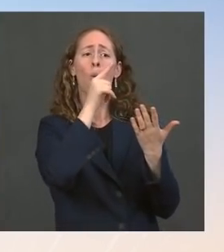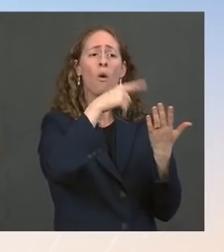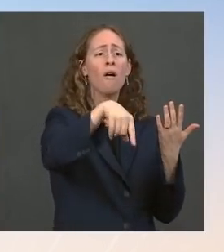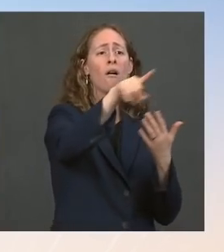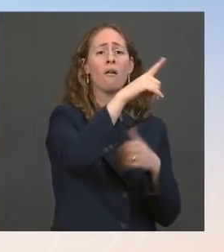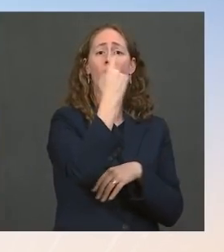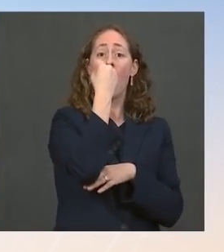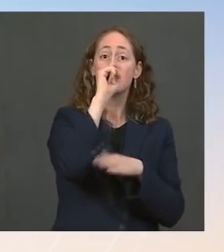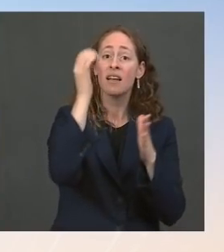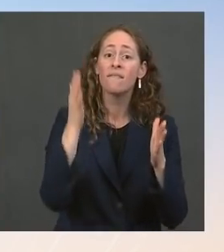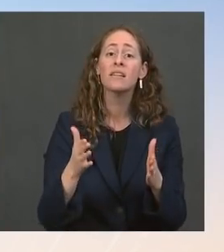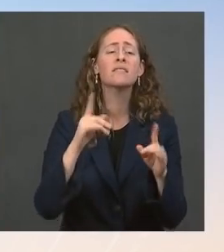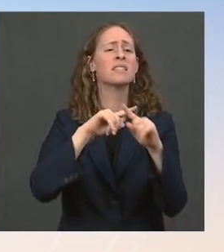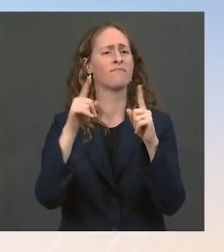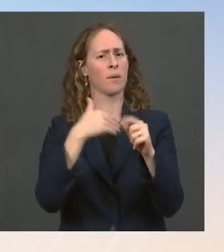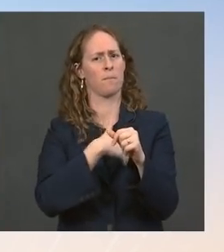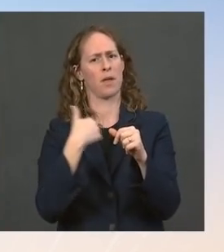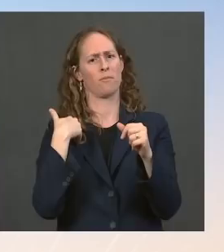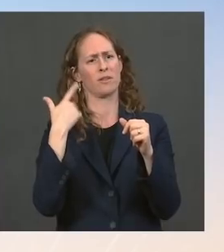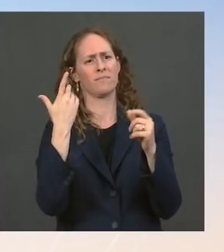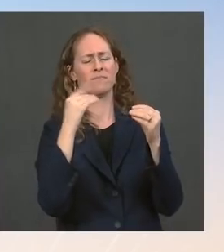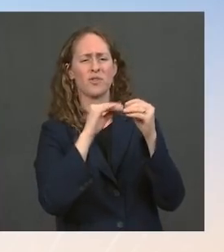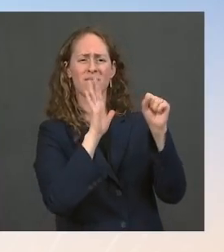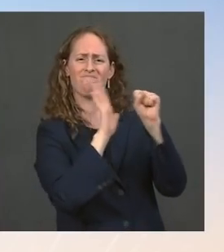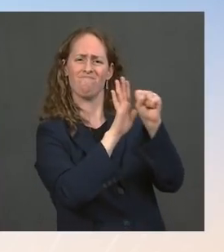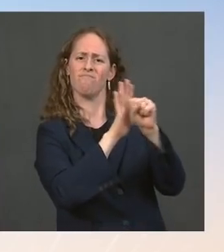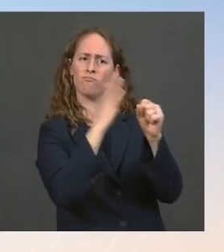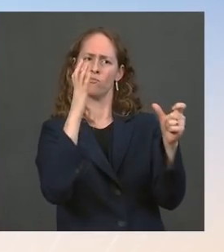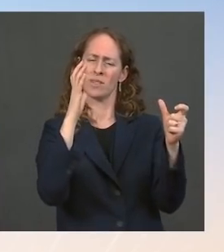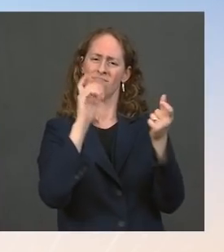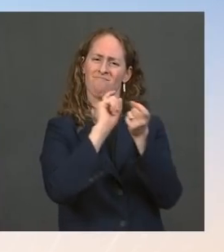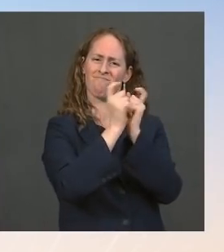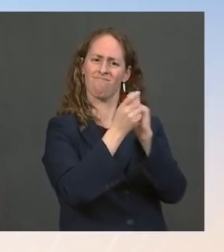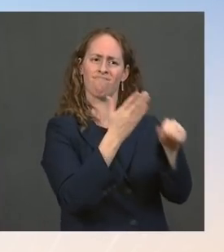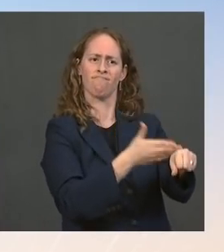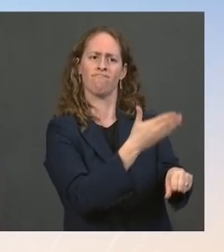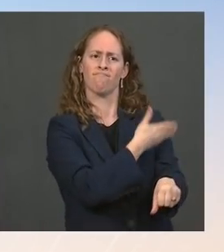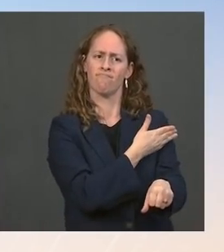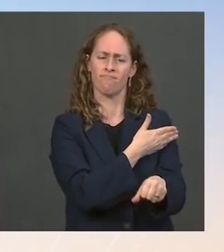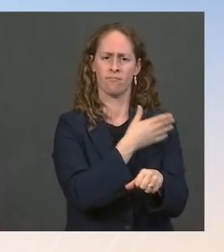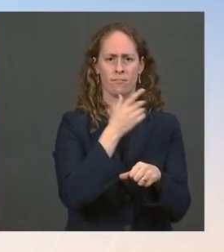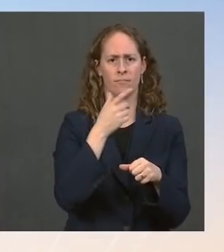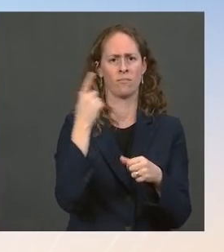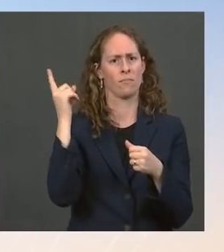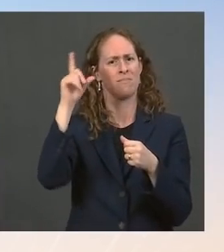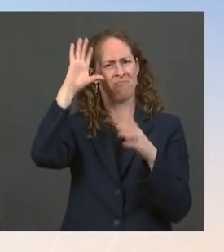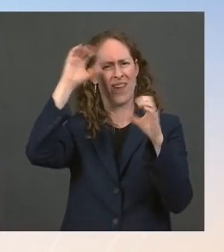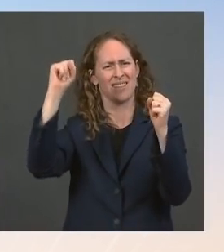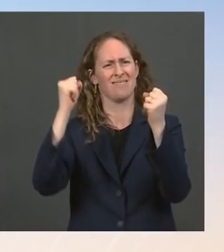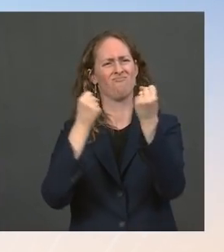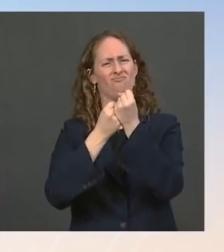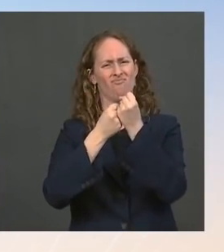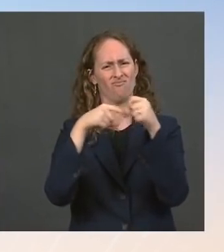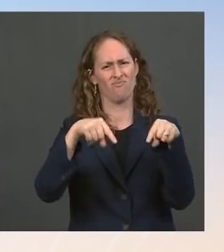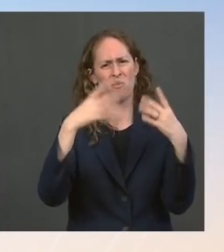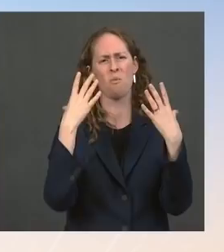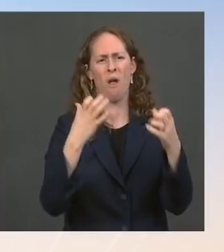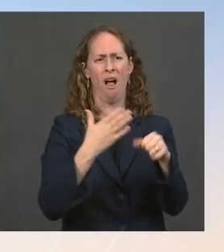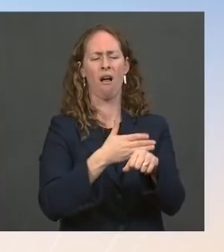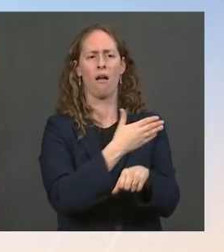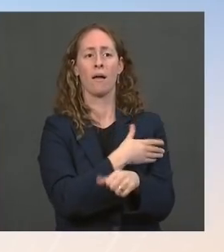in pressing for reform, something the president strongly supports. That includes the consideration of executive action and